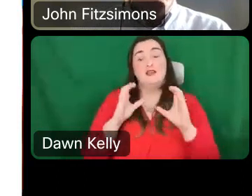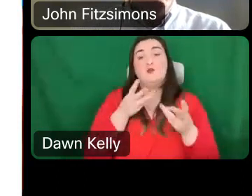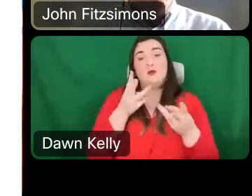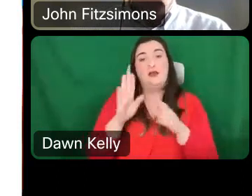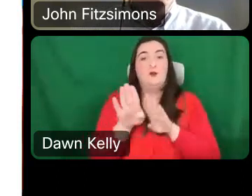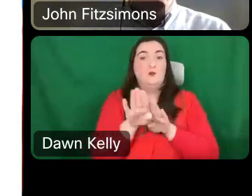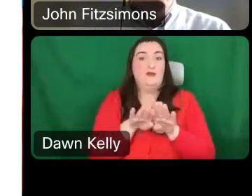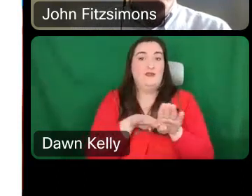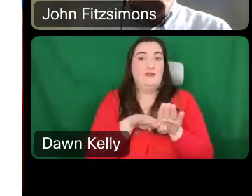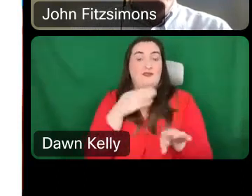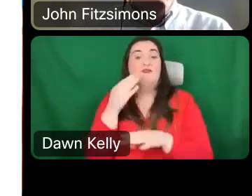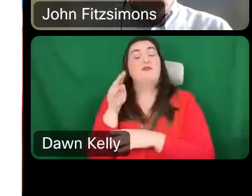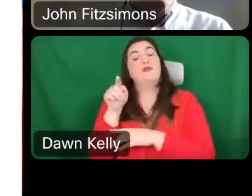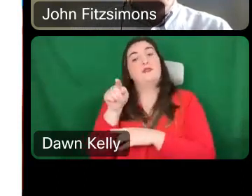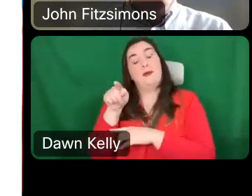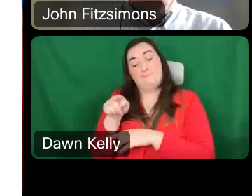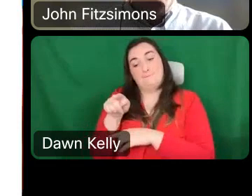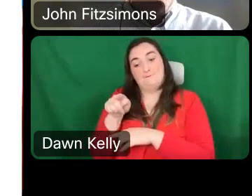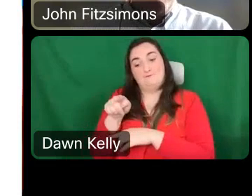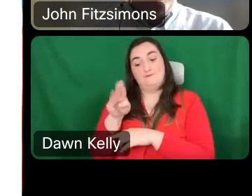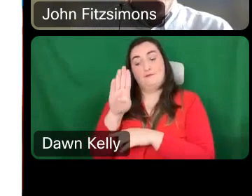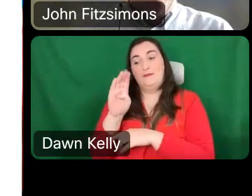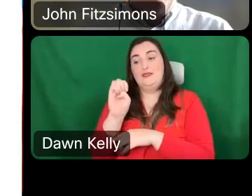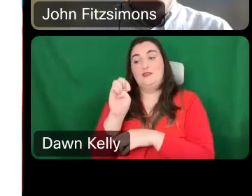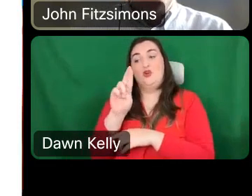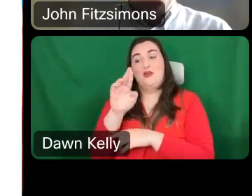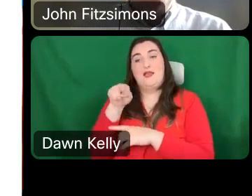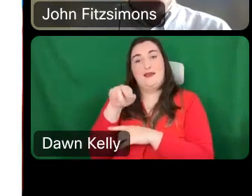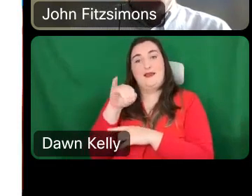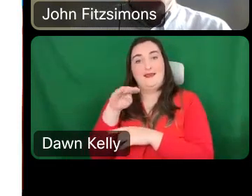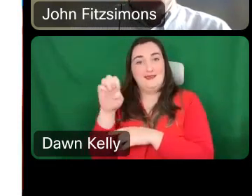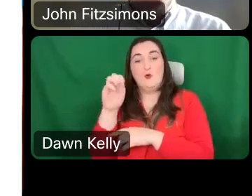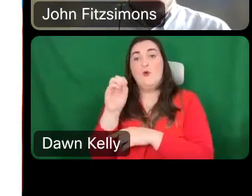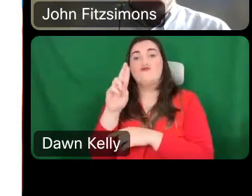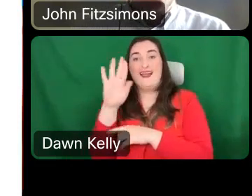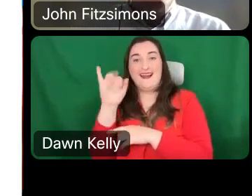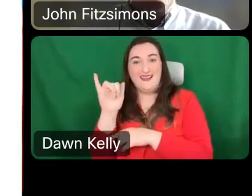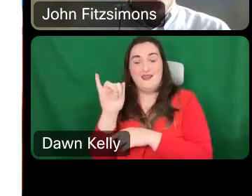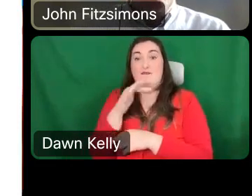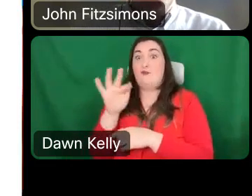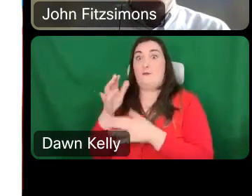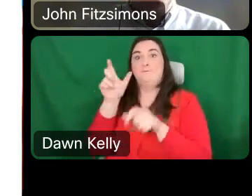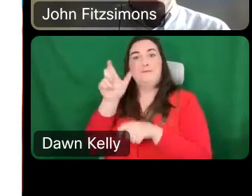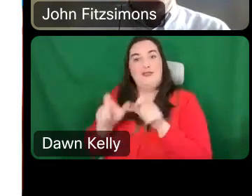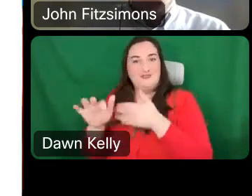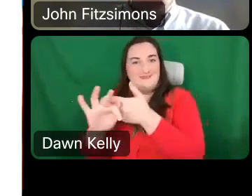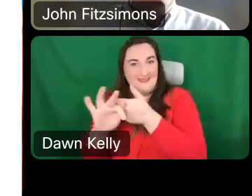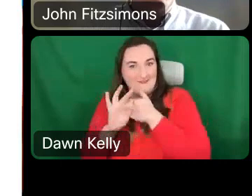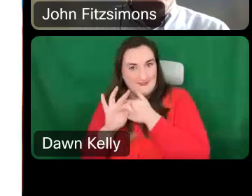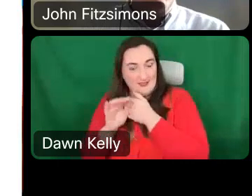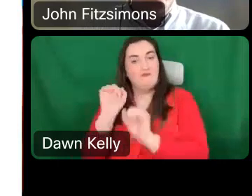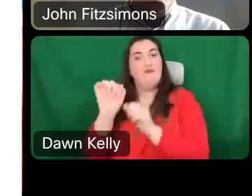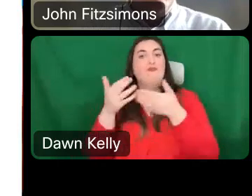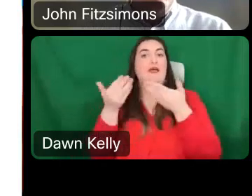be between Bernie O'Reilly from Patient Safety. Bernie's the